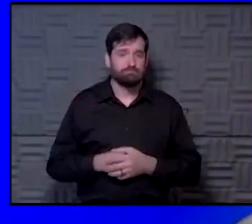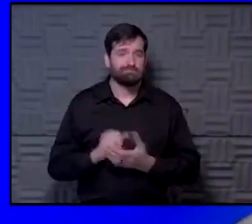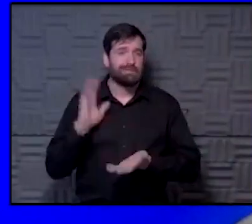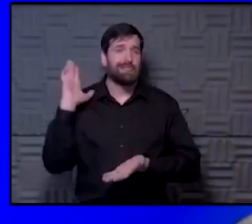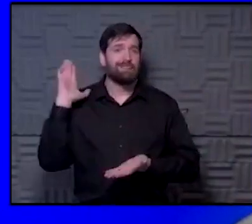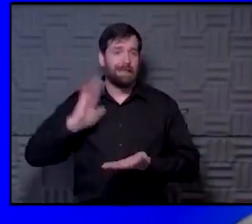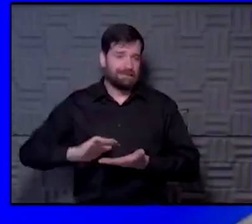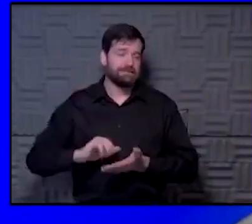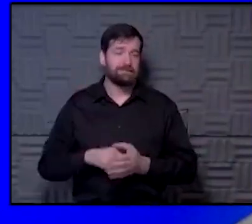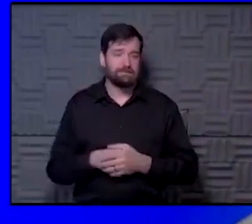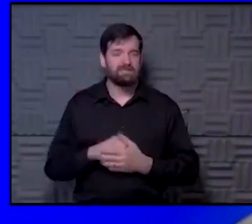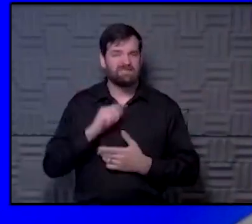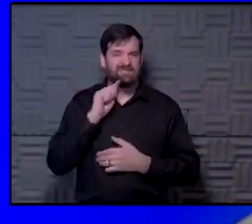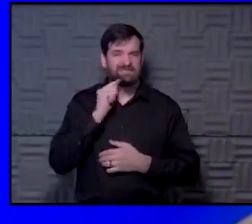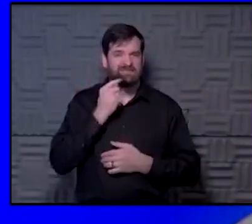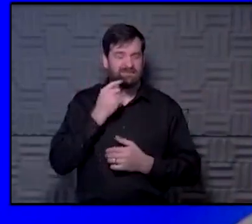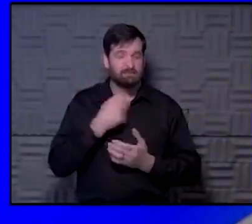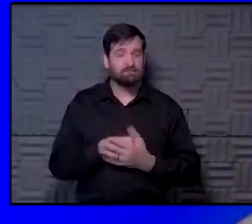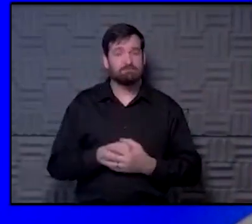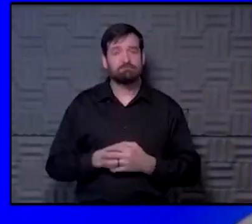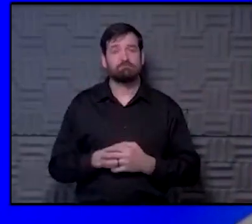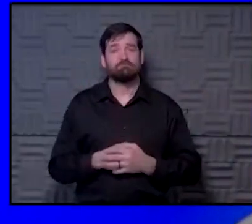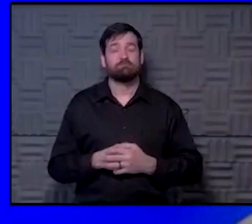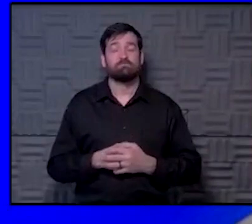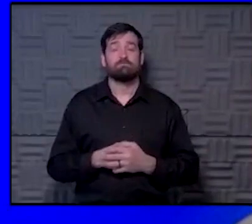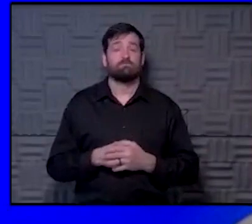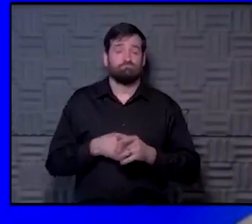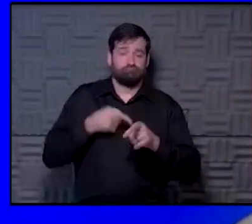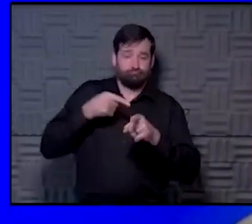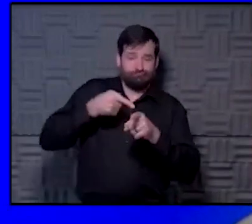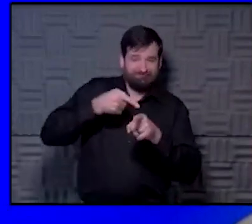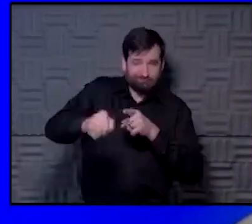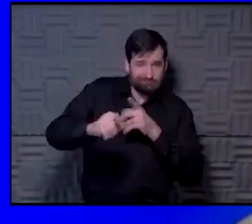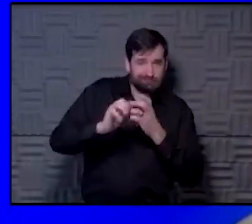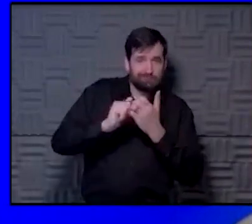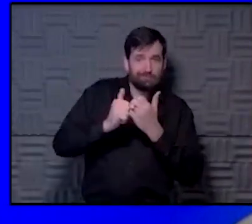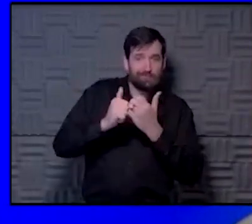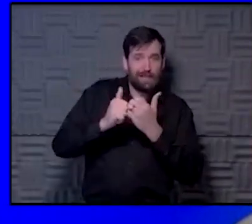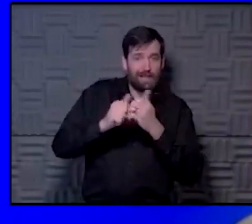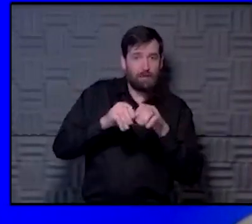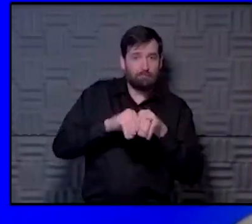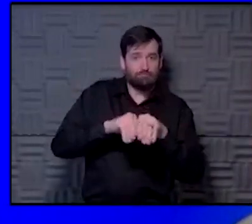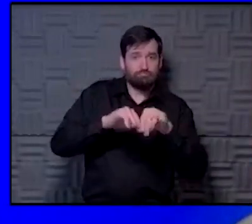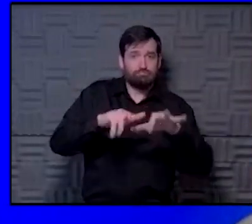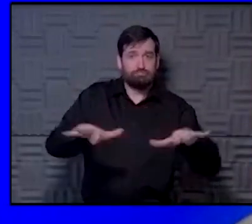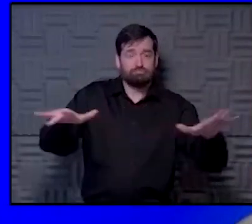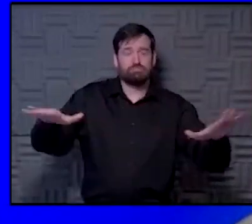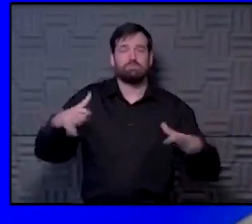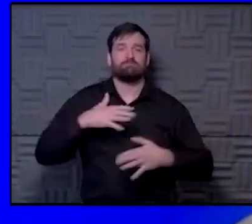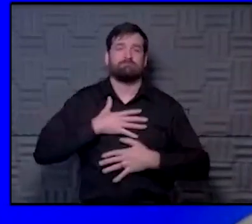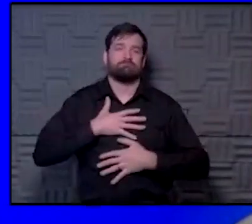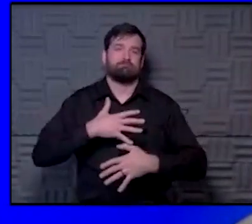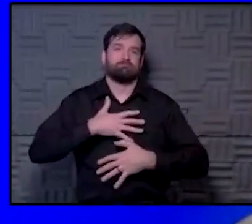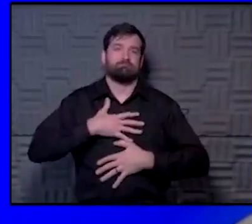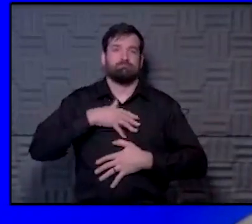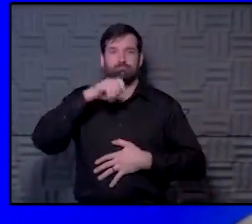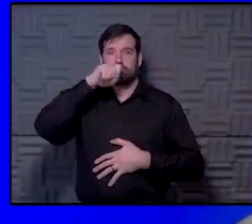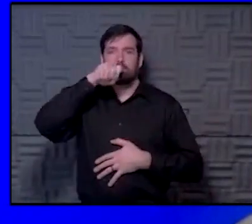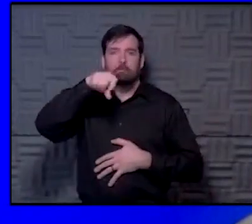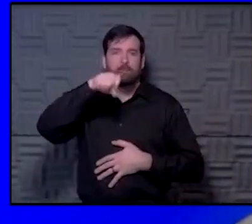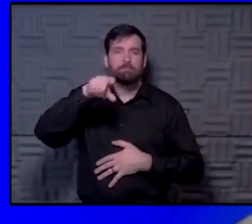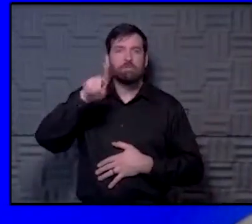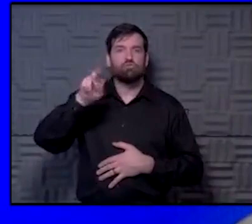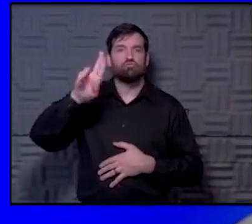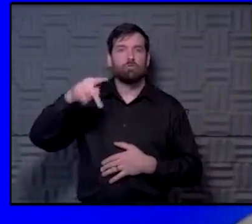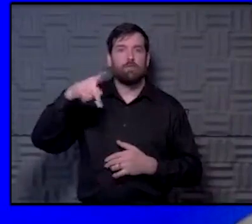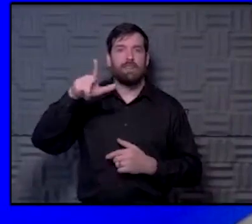less. We know that overall, the main way that this virus is transmitted is through respiratory droplets through the